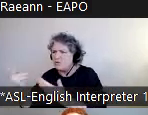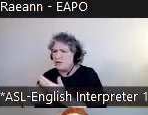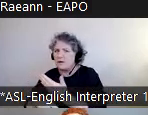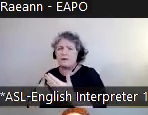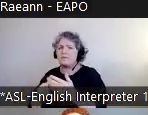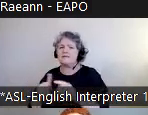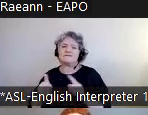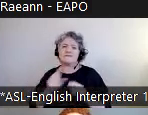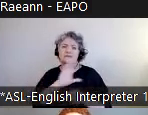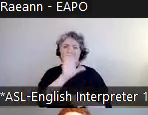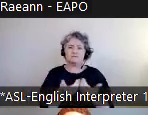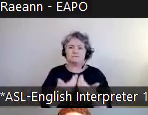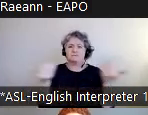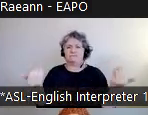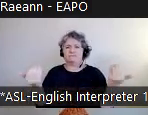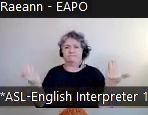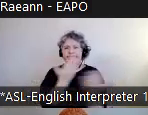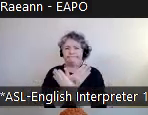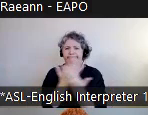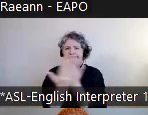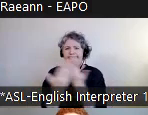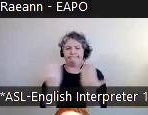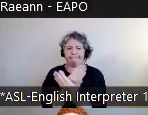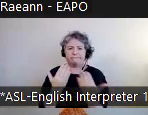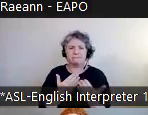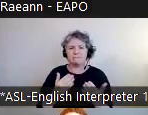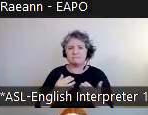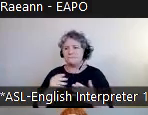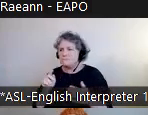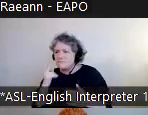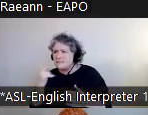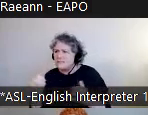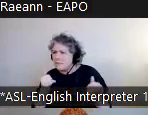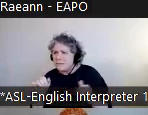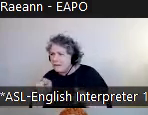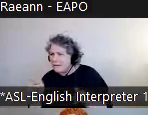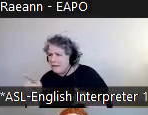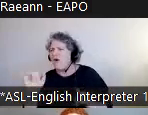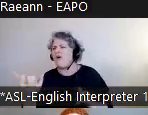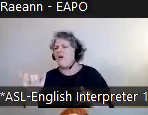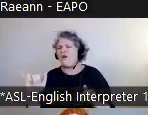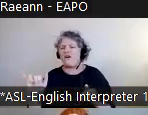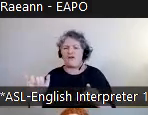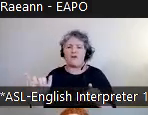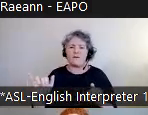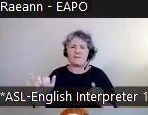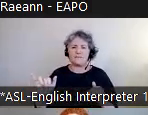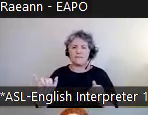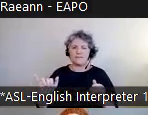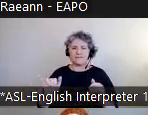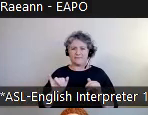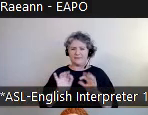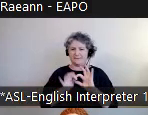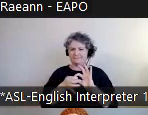few pages taken out of the program to give you a chance to click on it and play around with it. I'm going to have a copy of all the